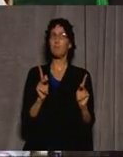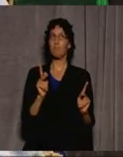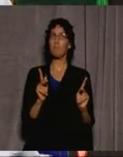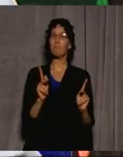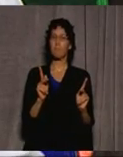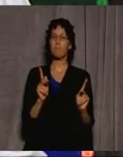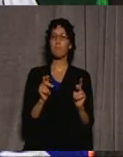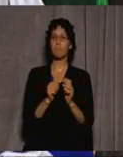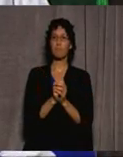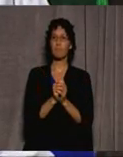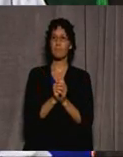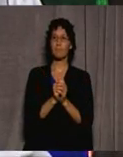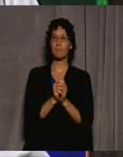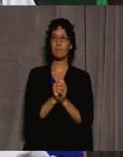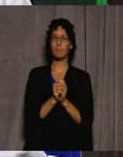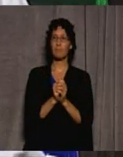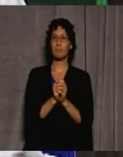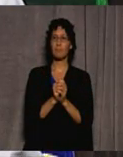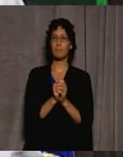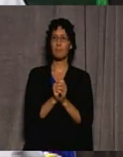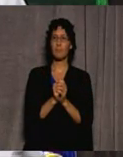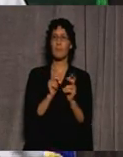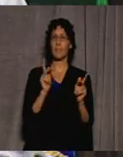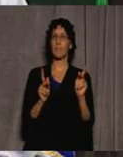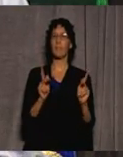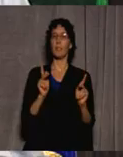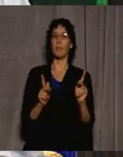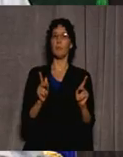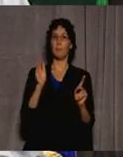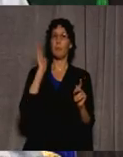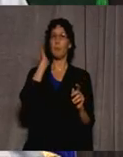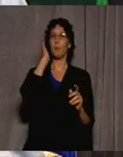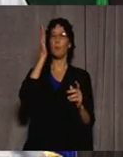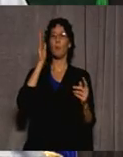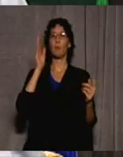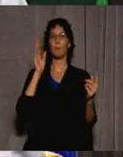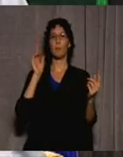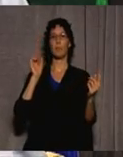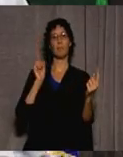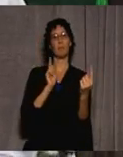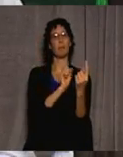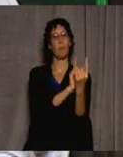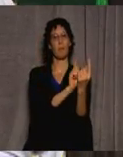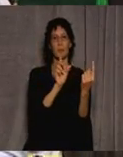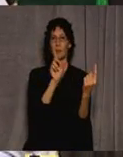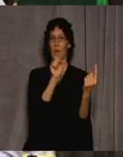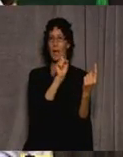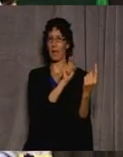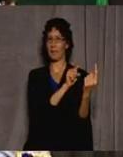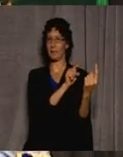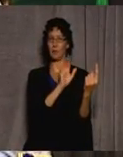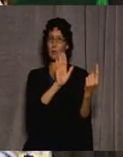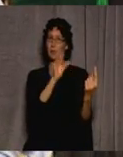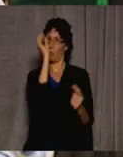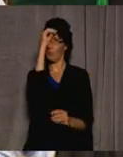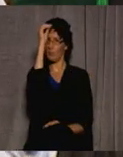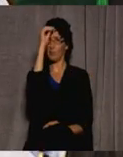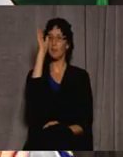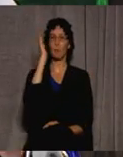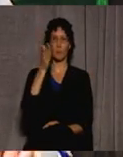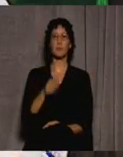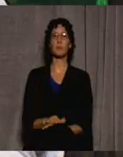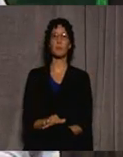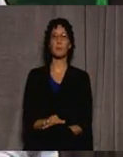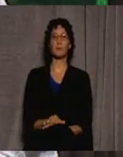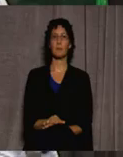more than any others, will be coming to you asking you your opinion